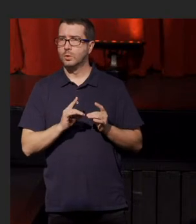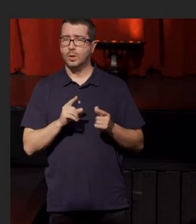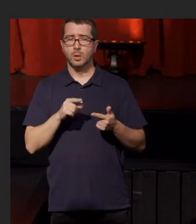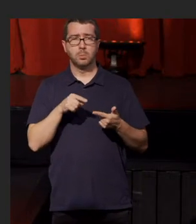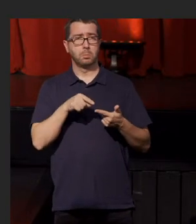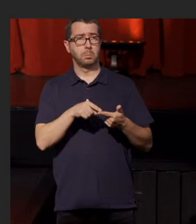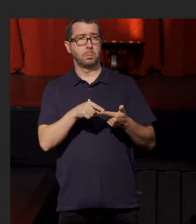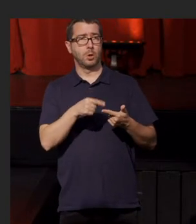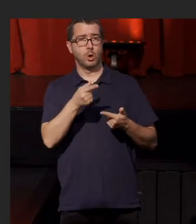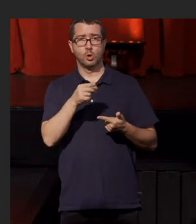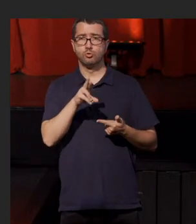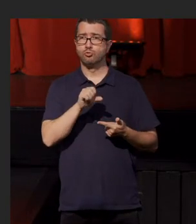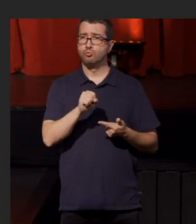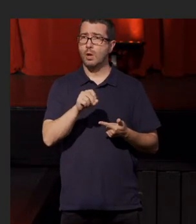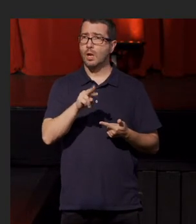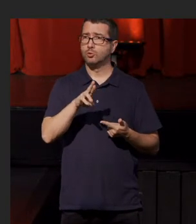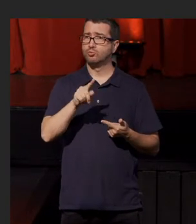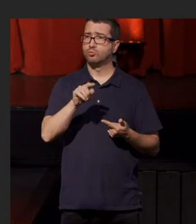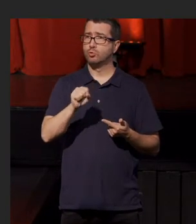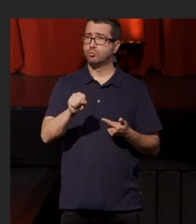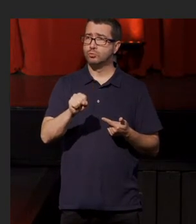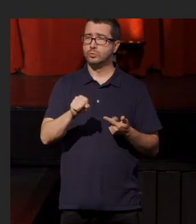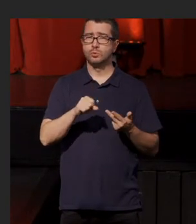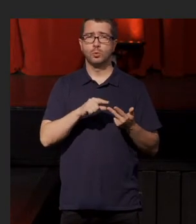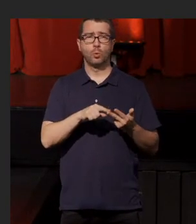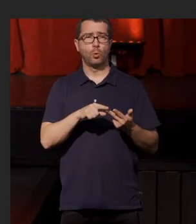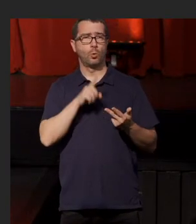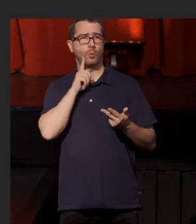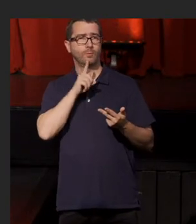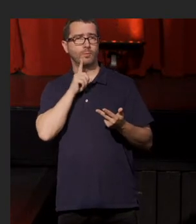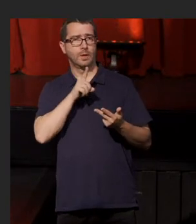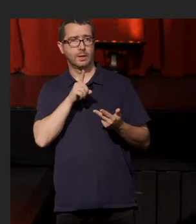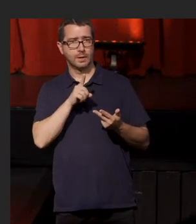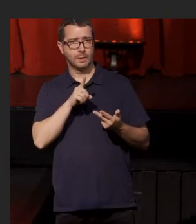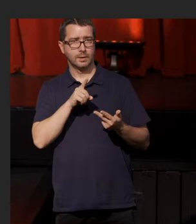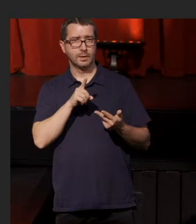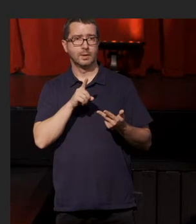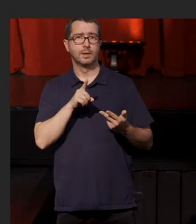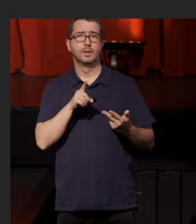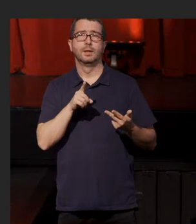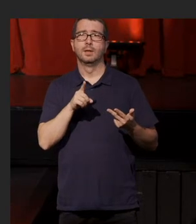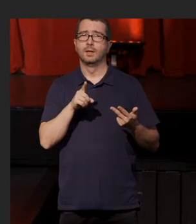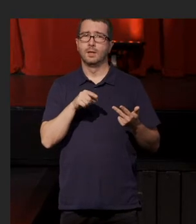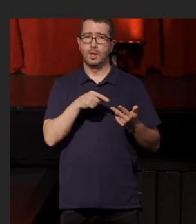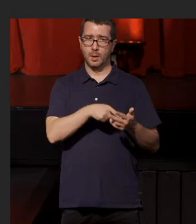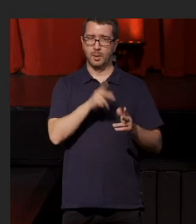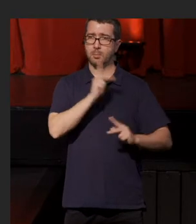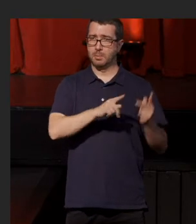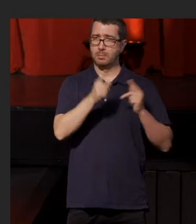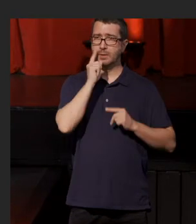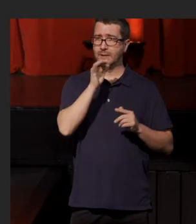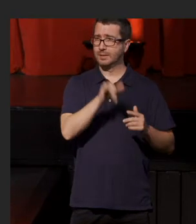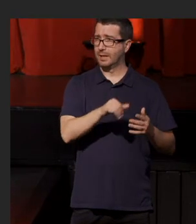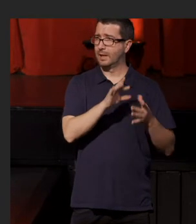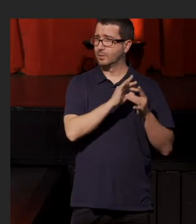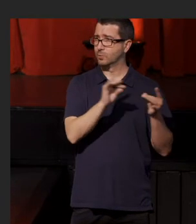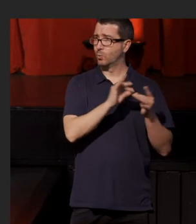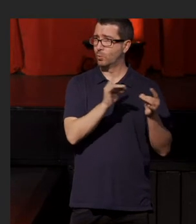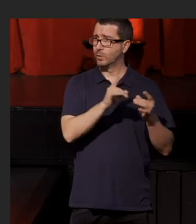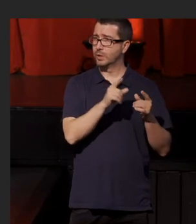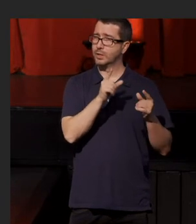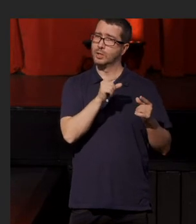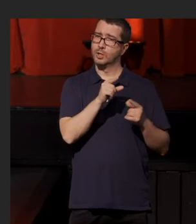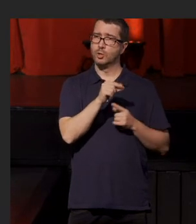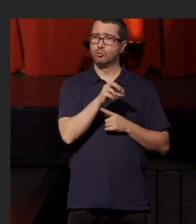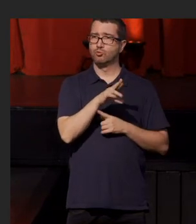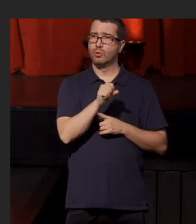grassroots or is it actually, you know, AstroTurf, that fake kind of attempt to be grassroots when you really have been very